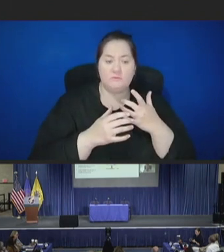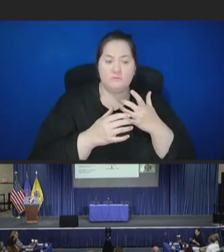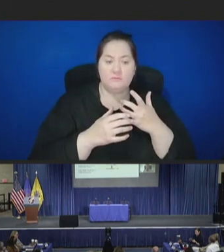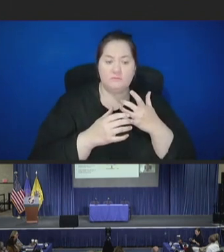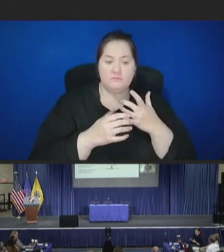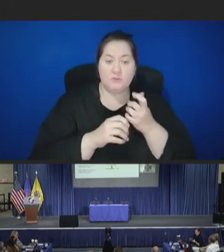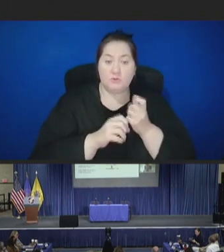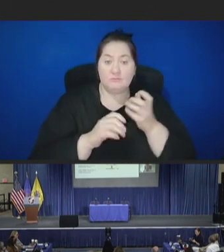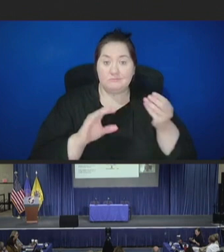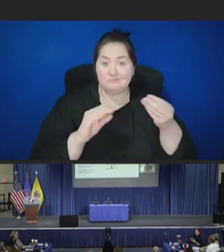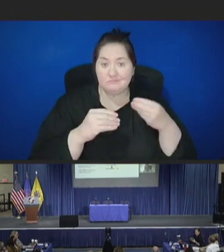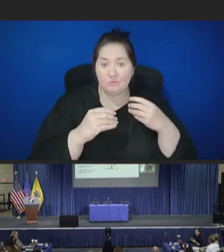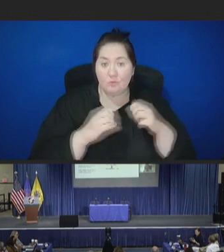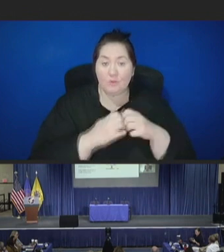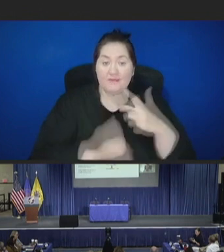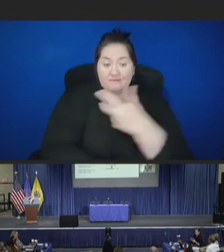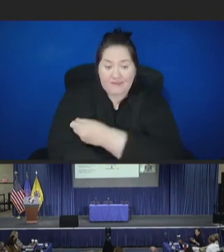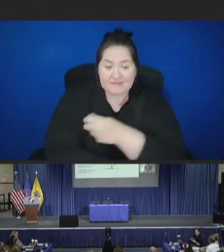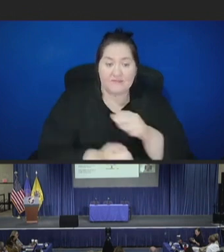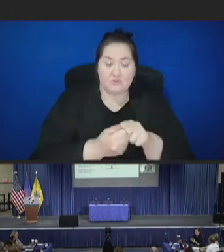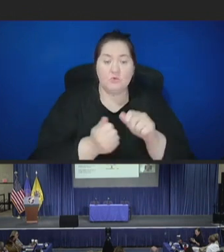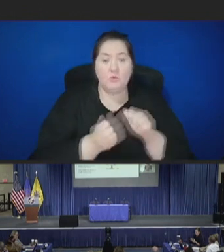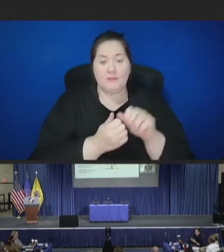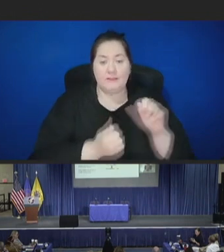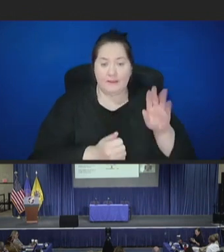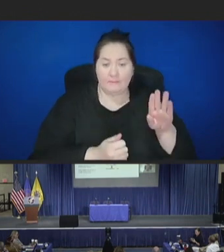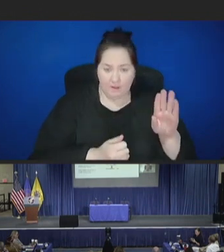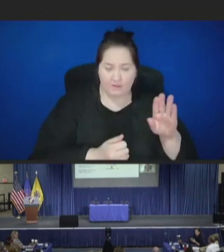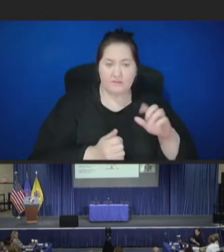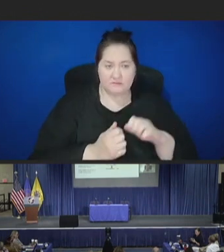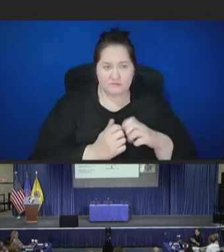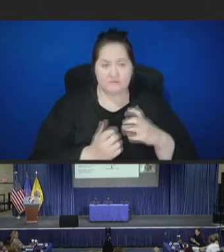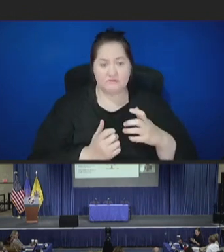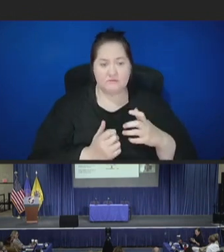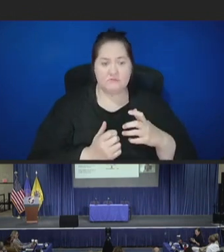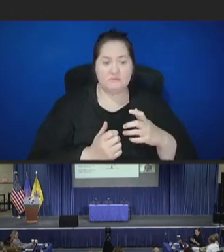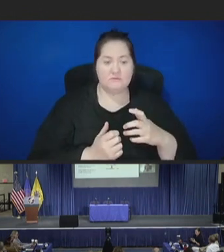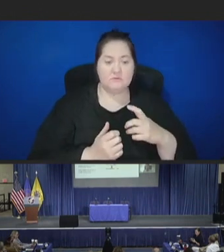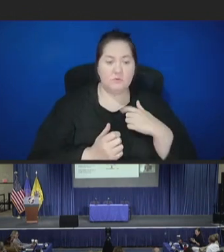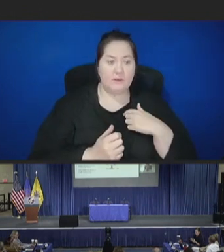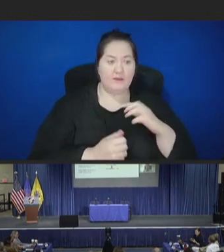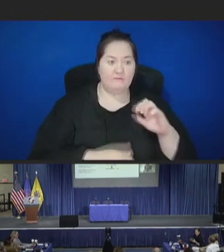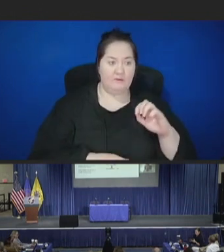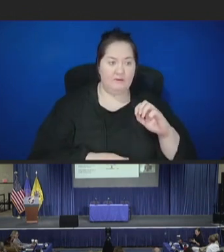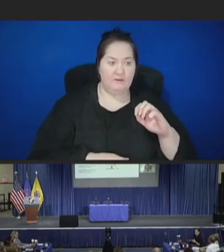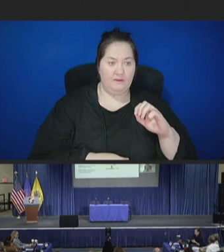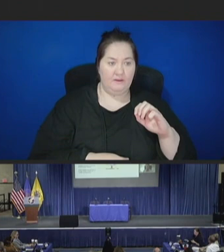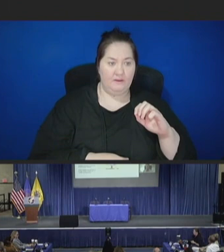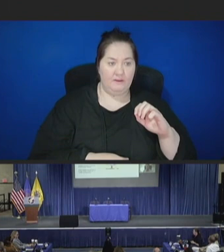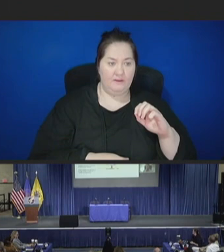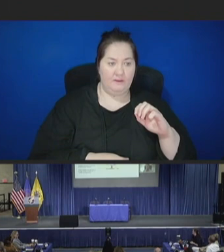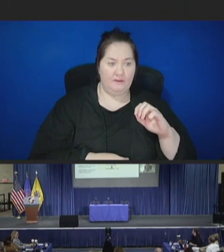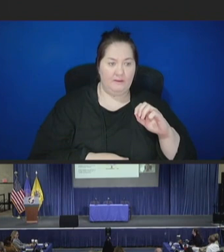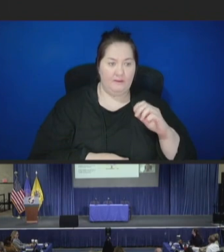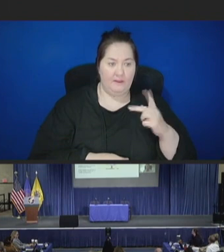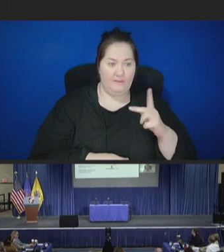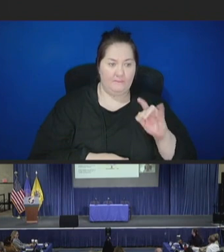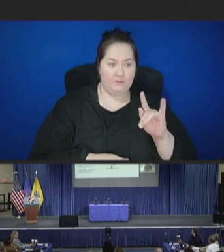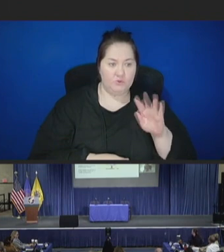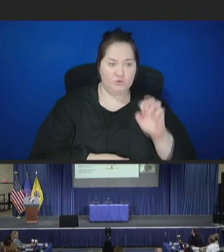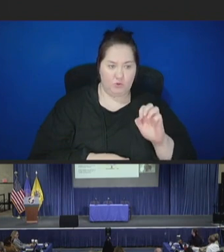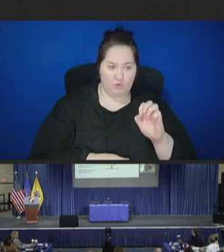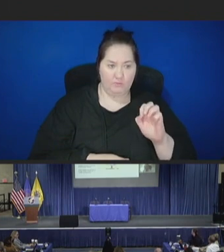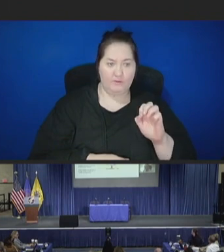vaccination. So we took a strategy that is called epitope scaffolding to kind of take this little region out